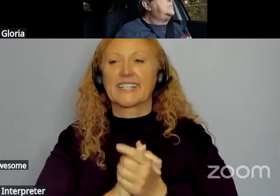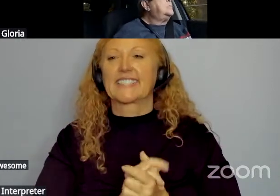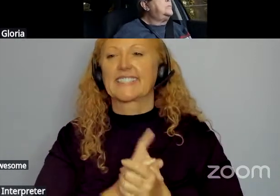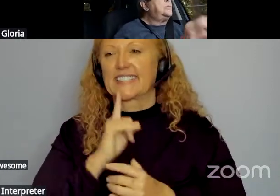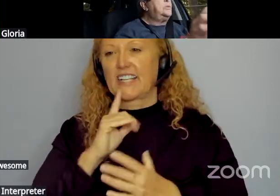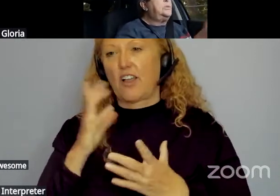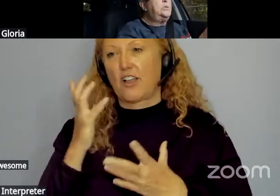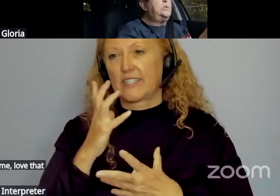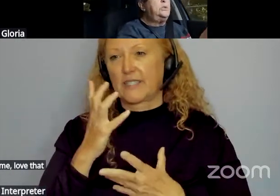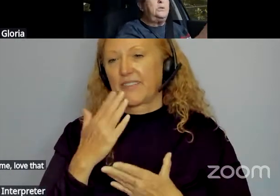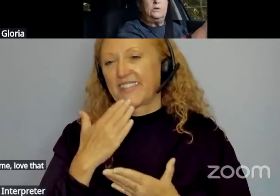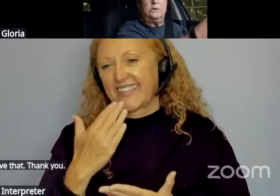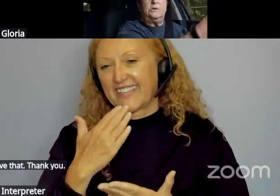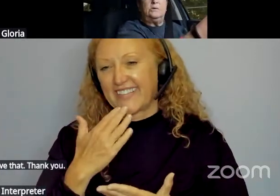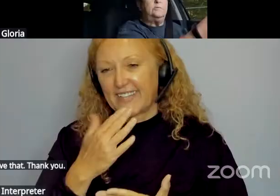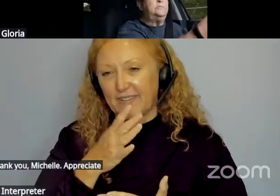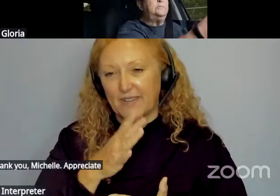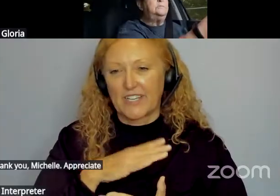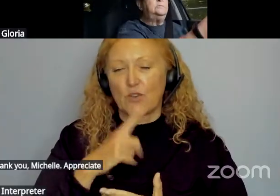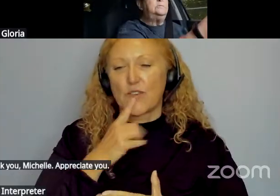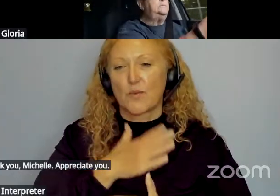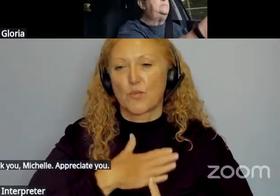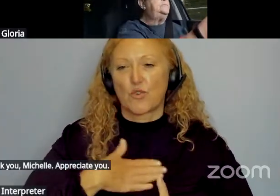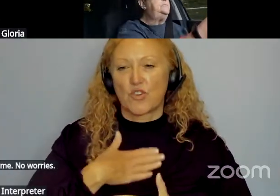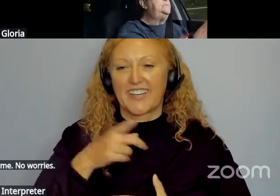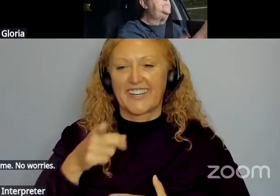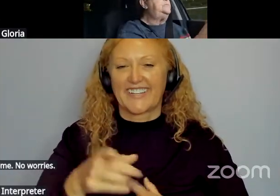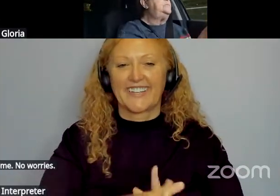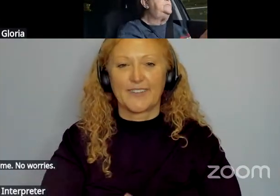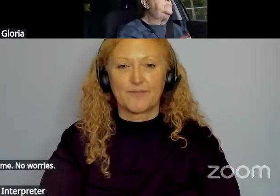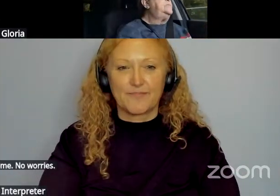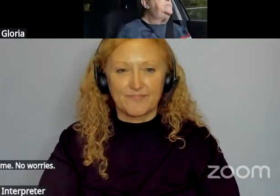Love that. Thank you, Michelle. Appreciate you.